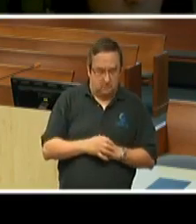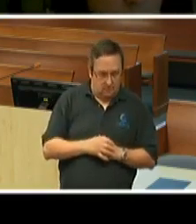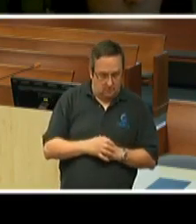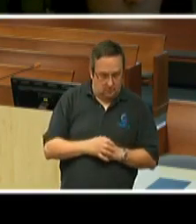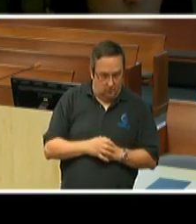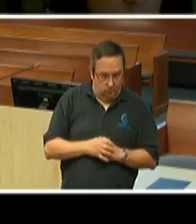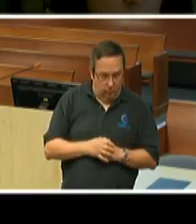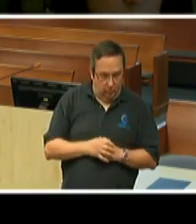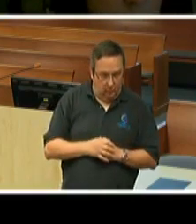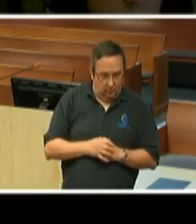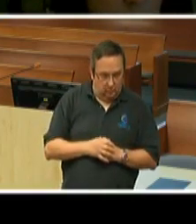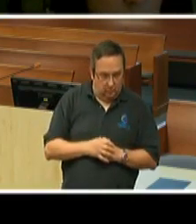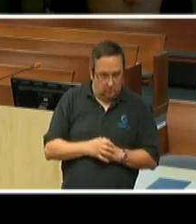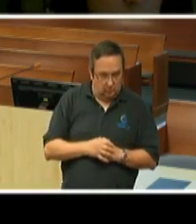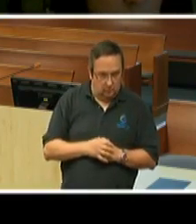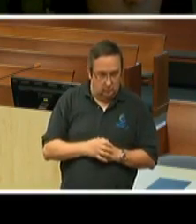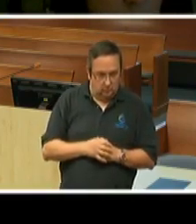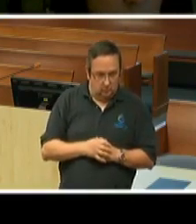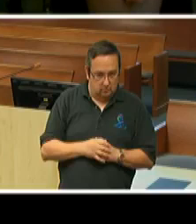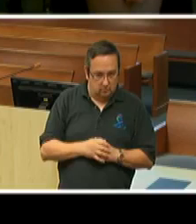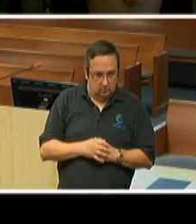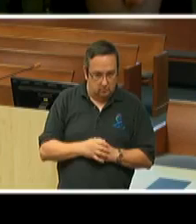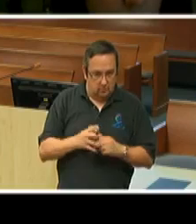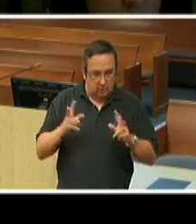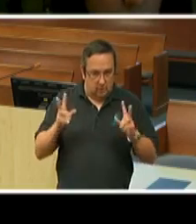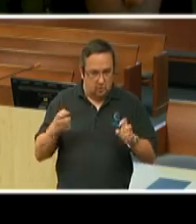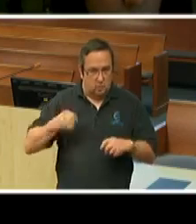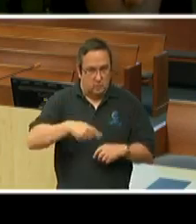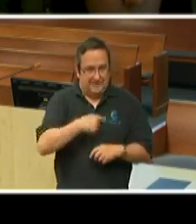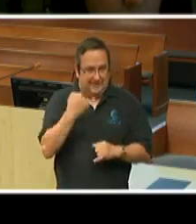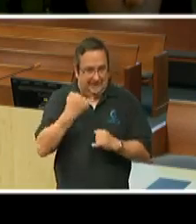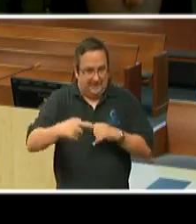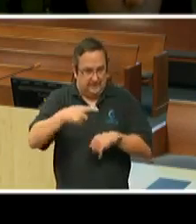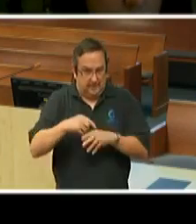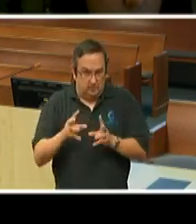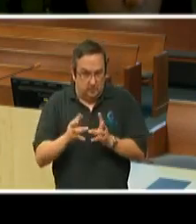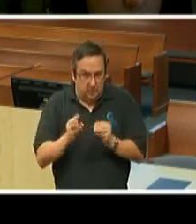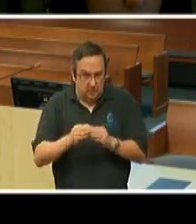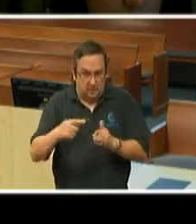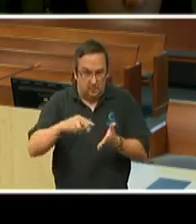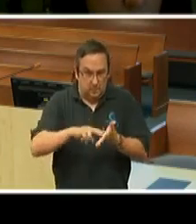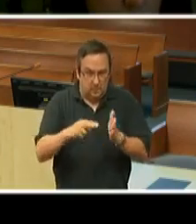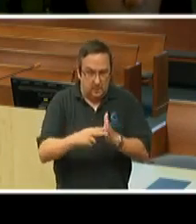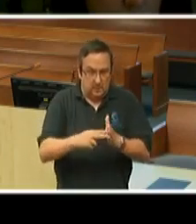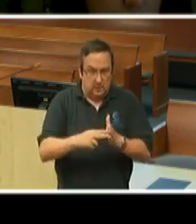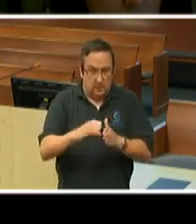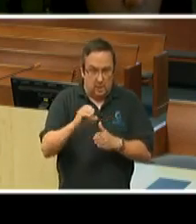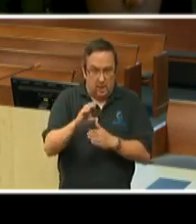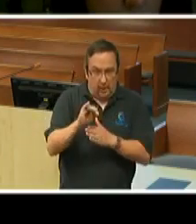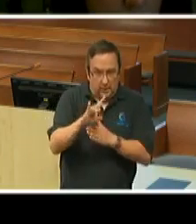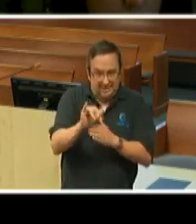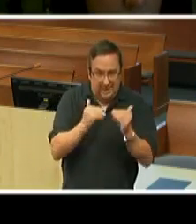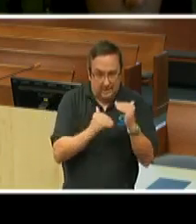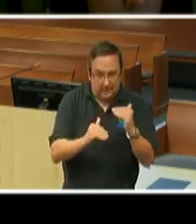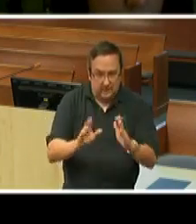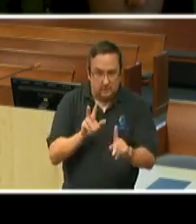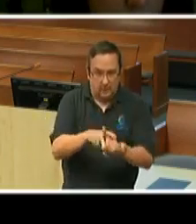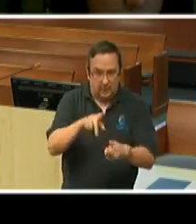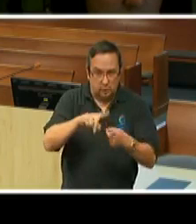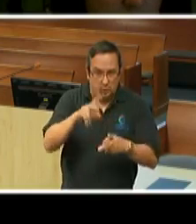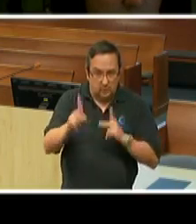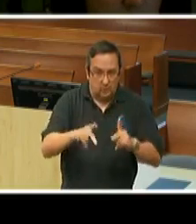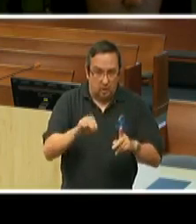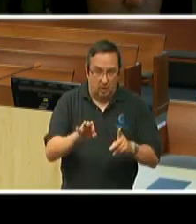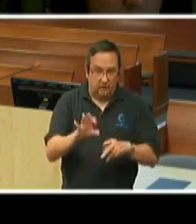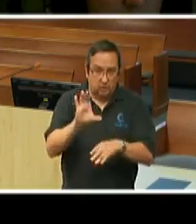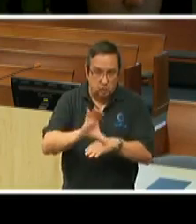sorry to interrupt, is the issue that we mentioned at the last meeting regarding whether or not the occupancy limits apply to places of